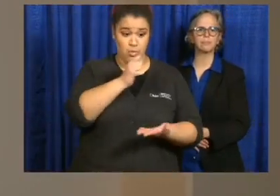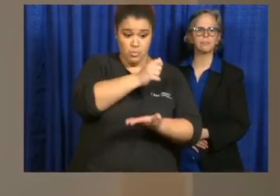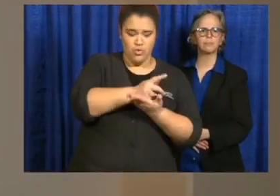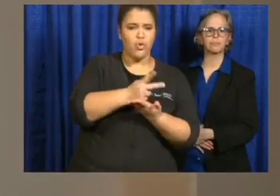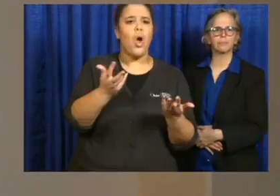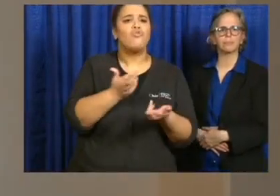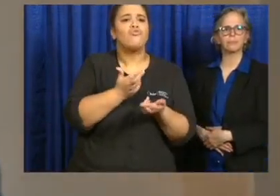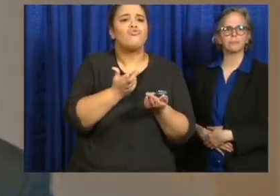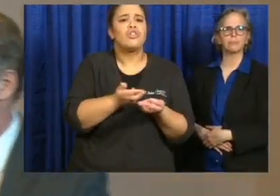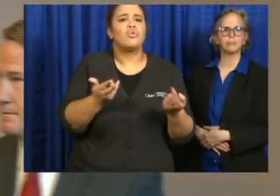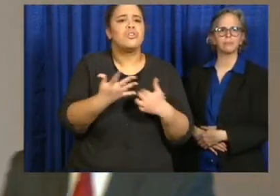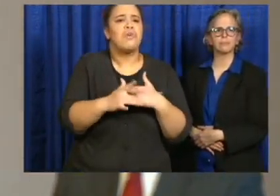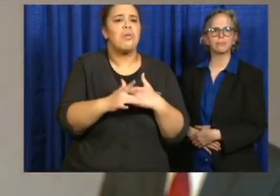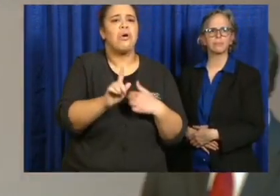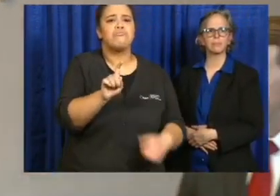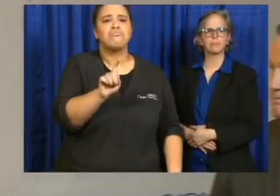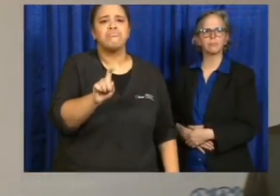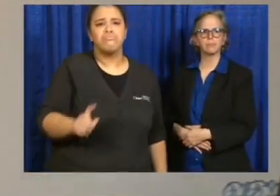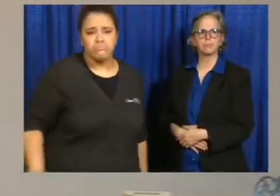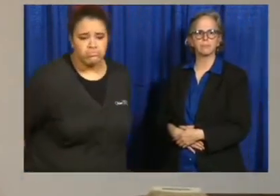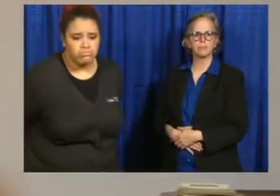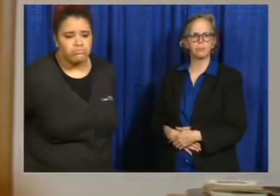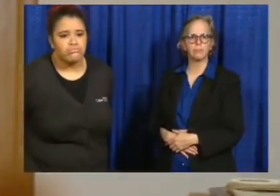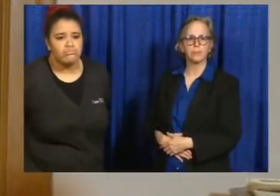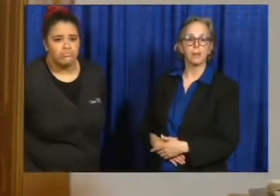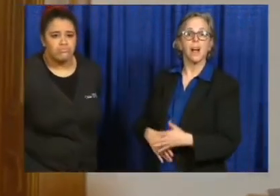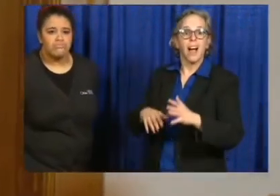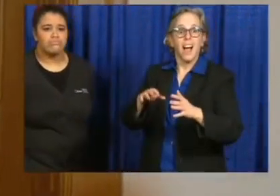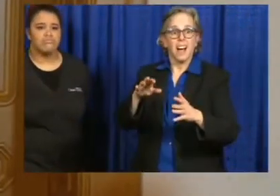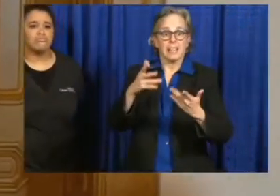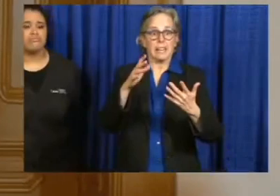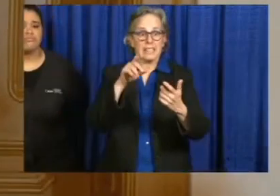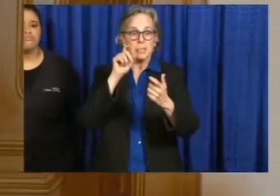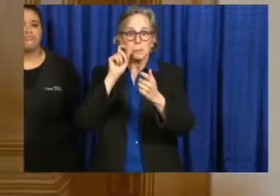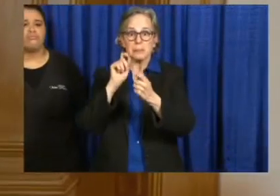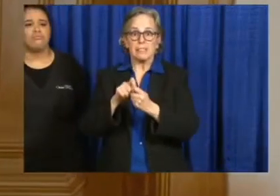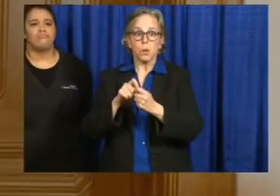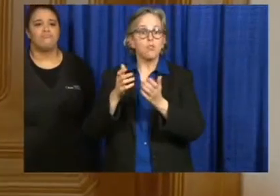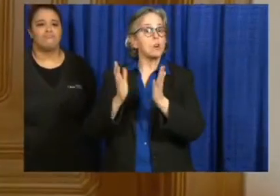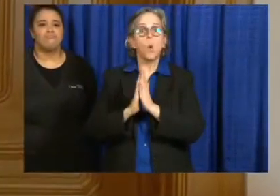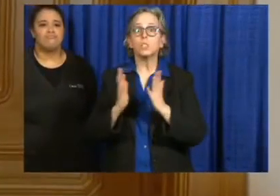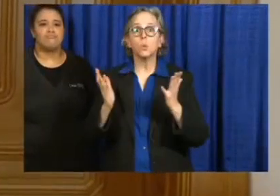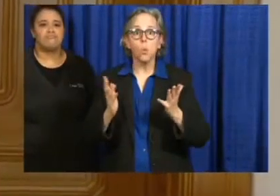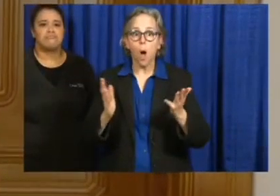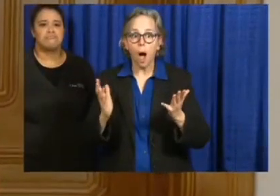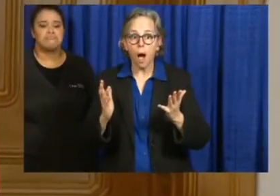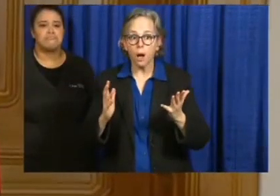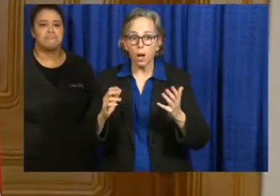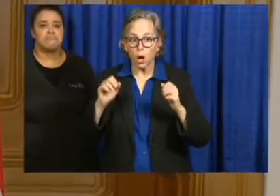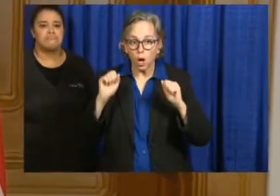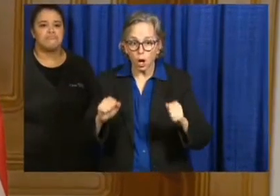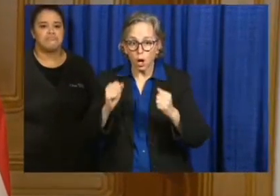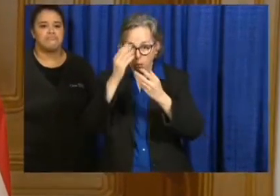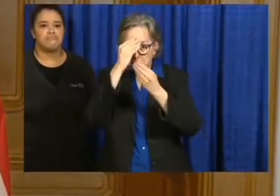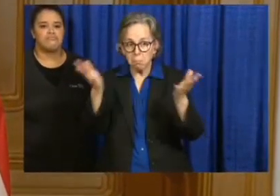Well, we have specific requests, which we're more happy to share with you what we've asked for. Thank